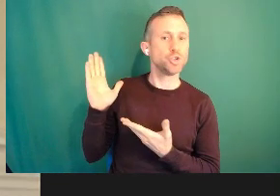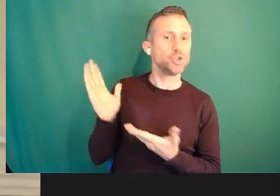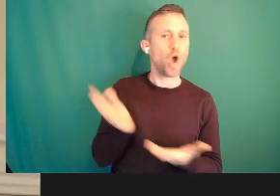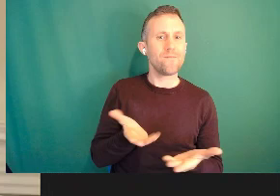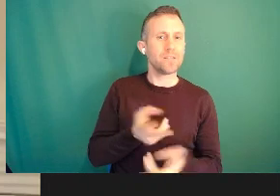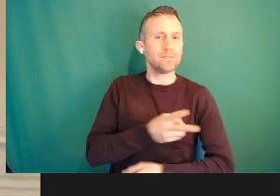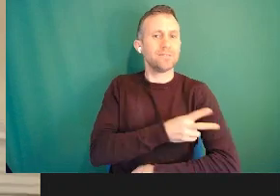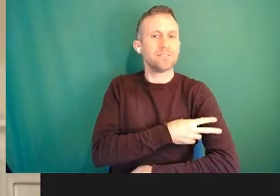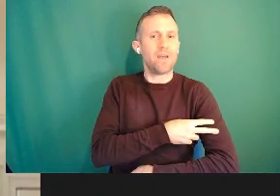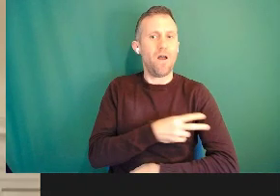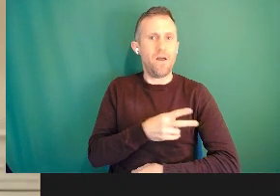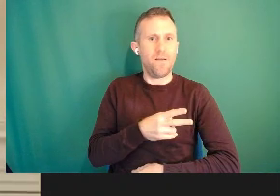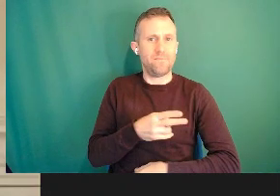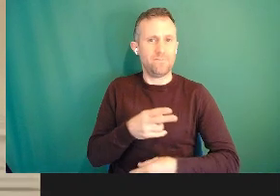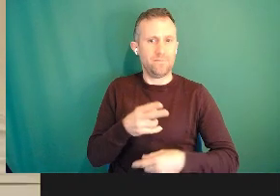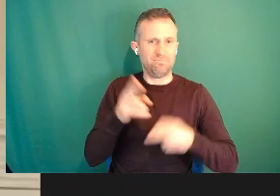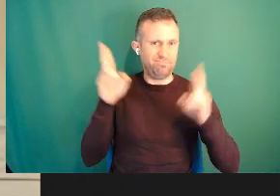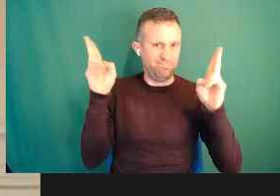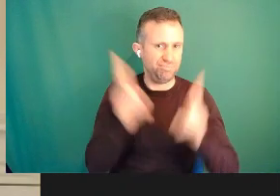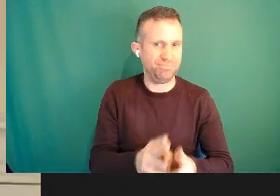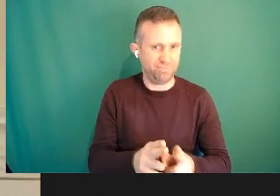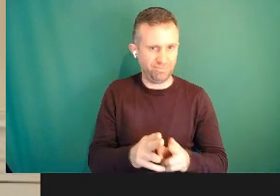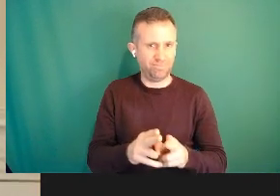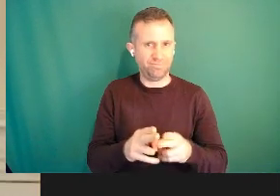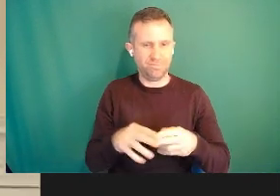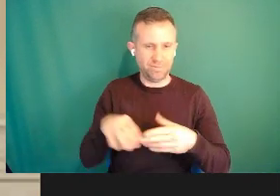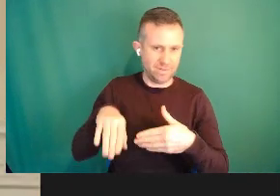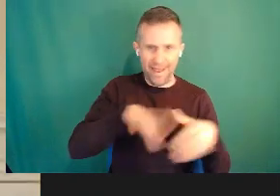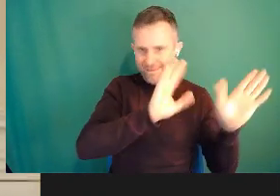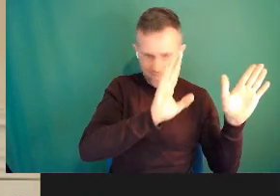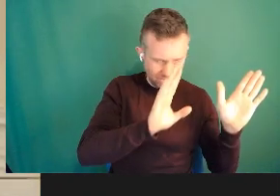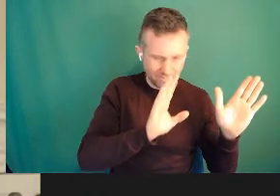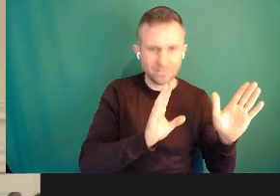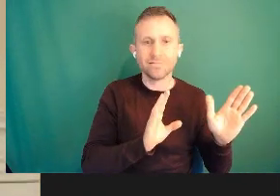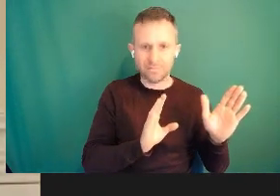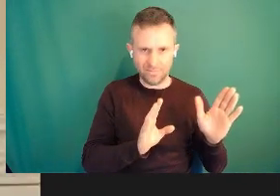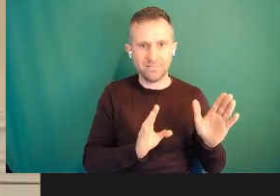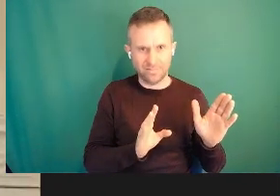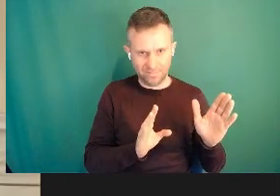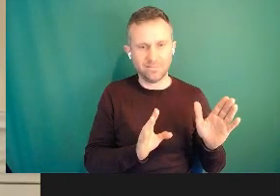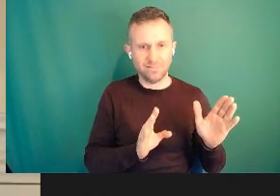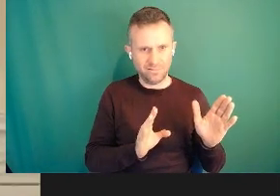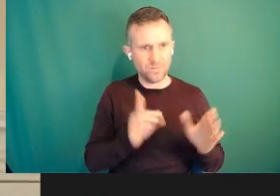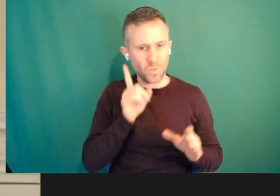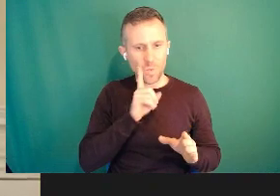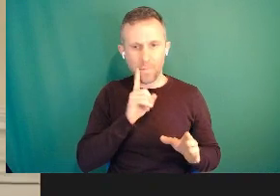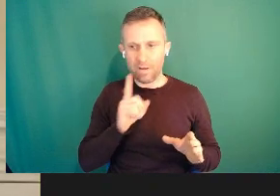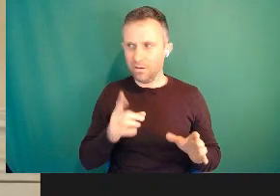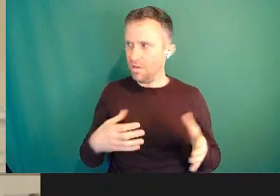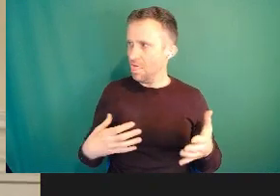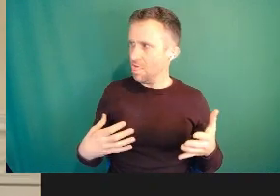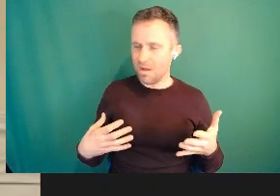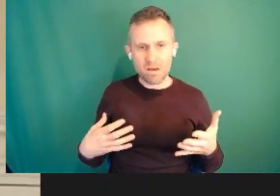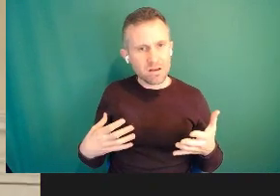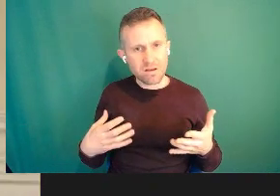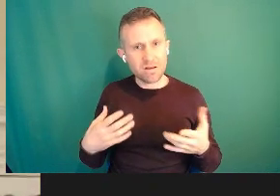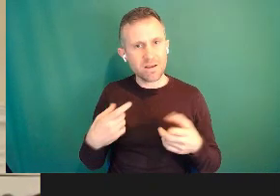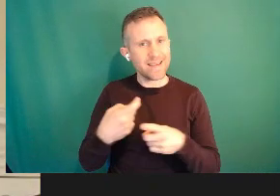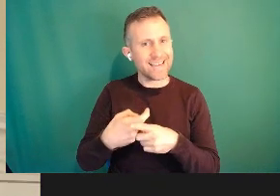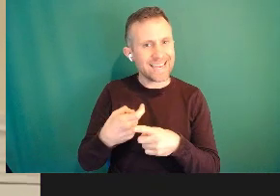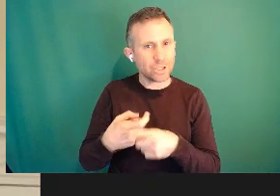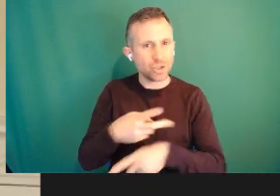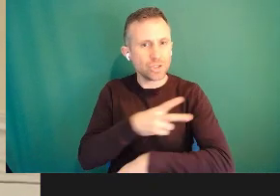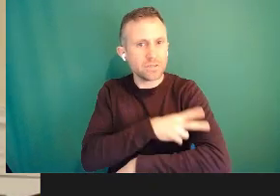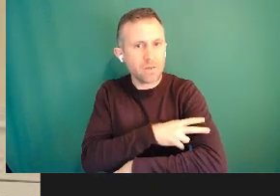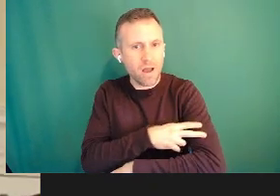suddenly there was nobody there to cook her dinners or to do any cleaning or anything like that. Just her lady's maid and her in this